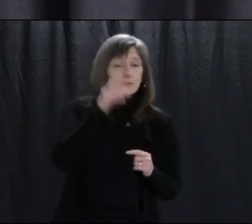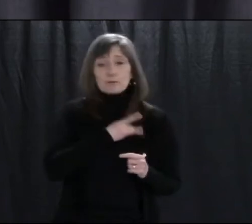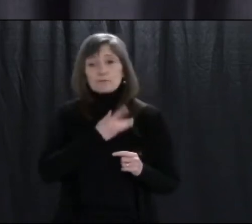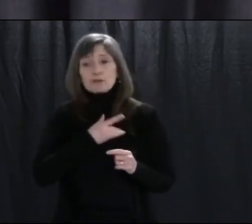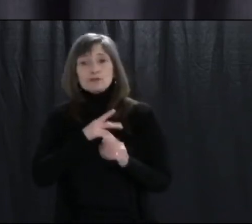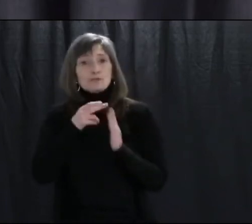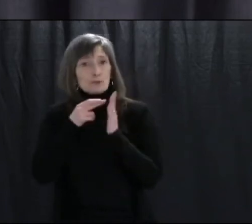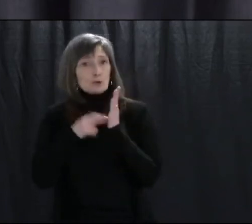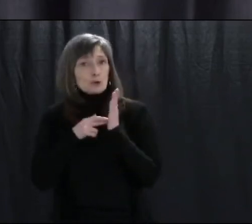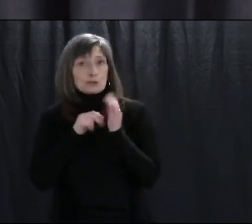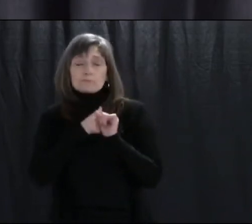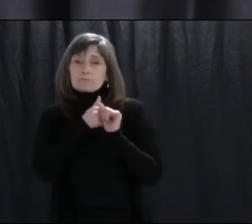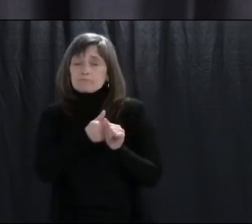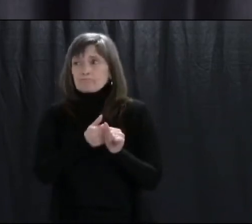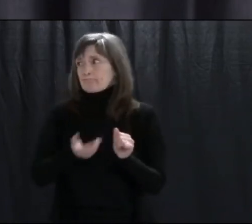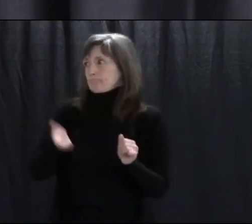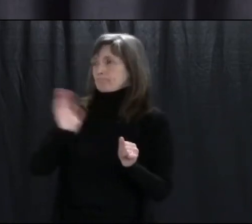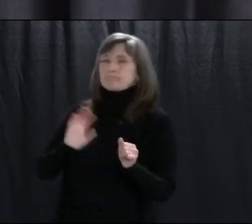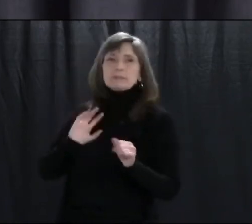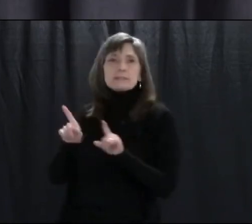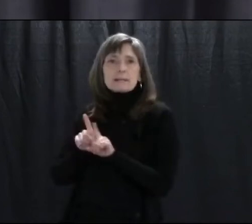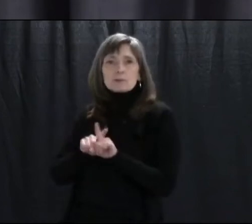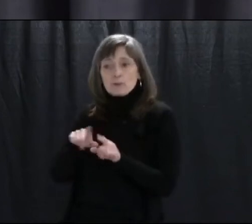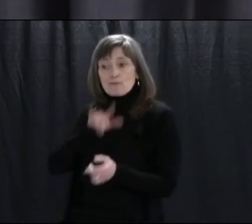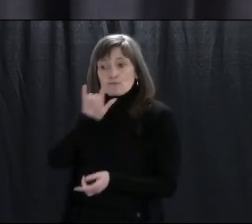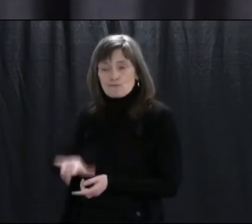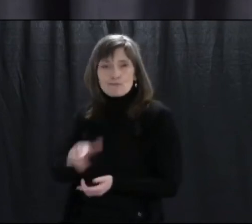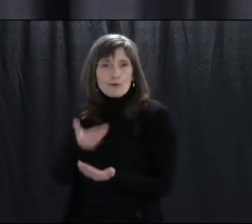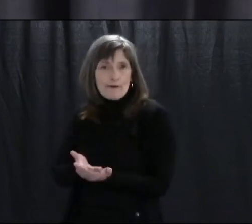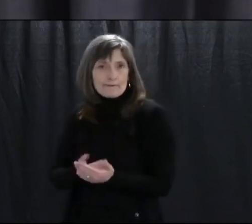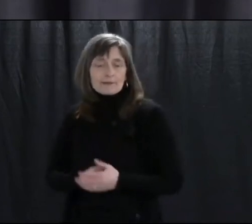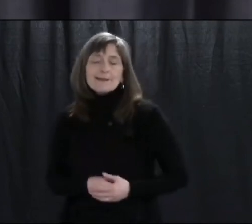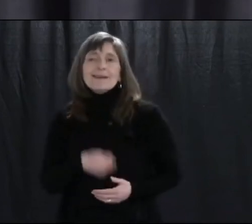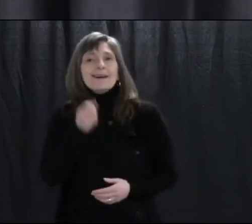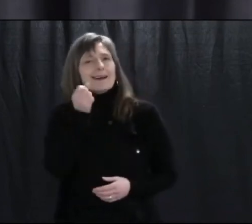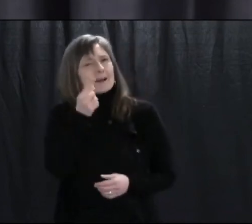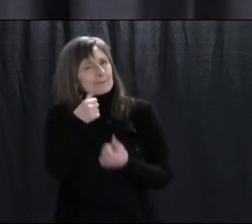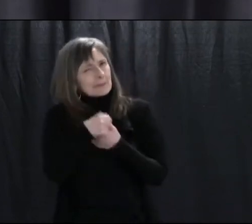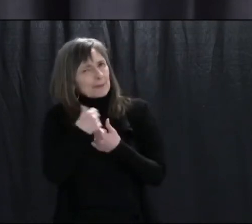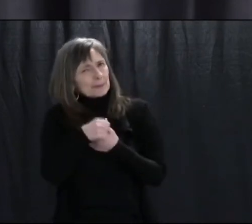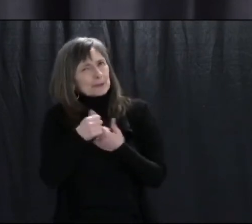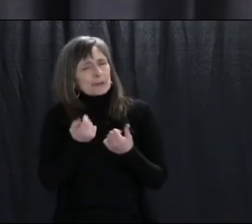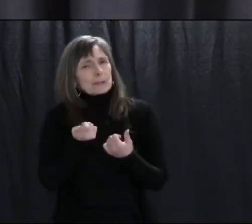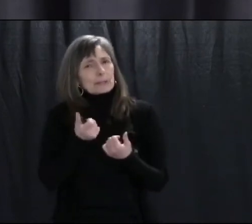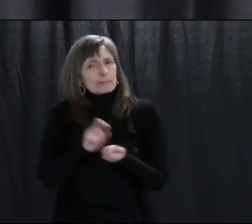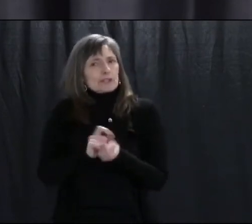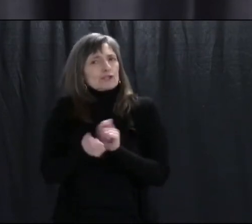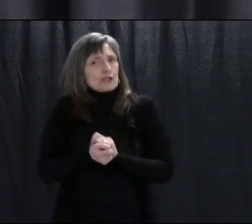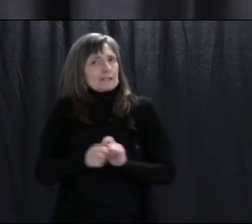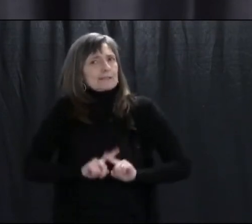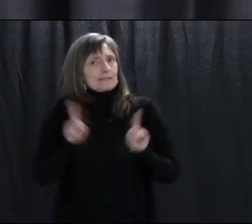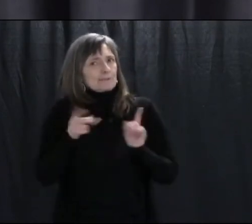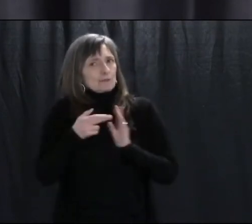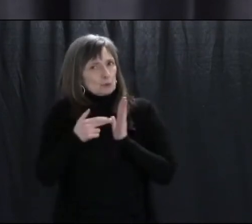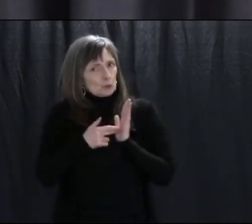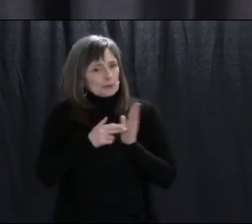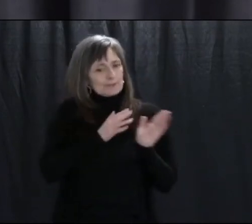that were in force at the time they returned. Now, you may recall that there was a sea change in those